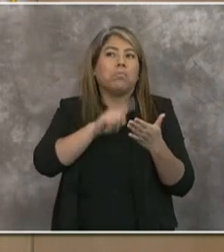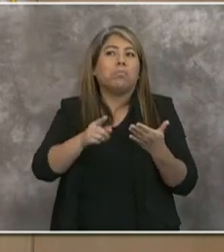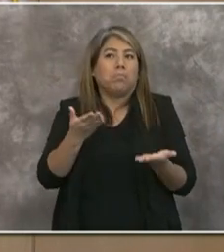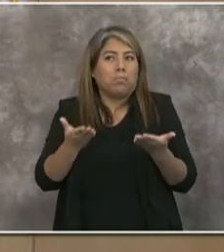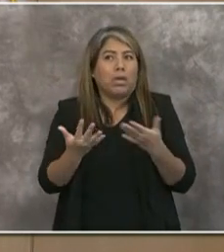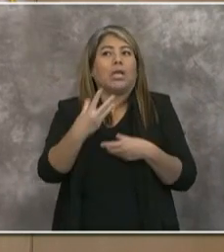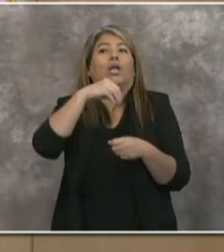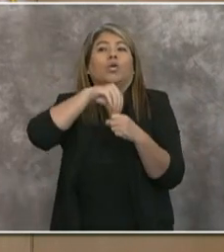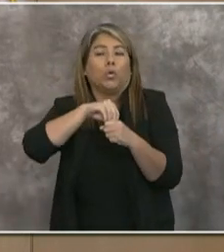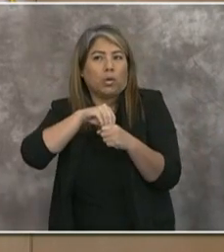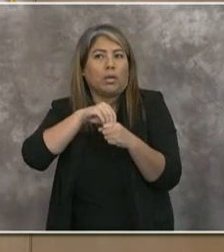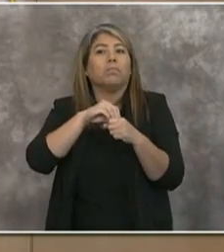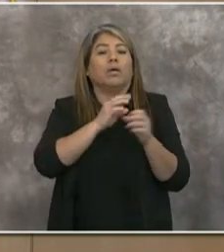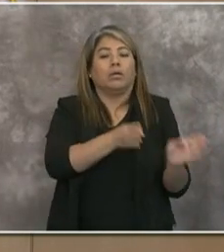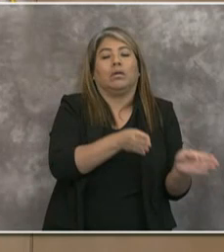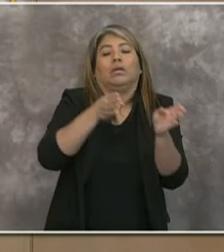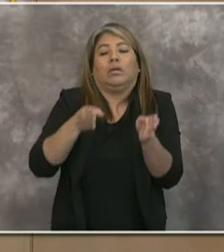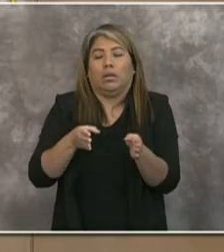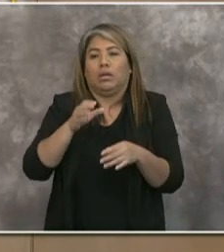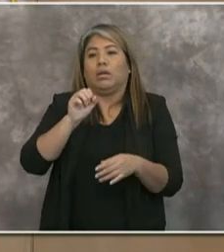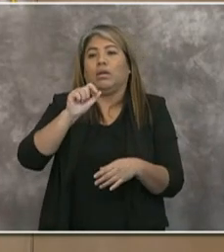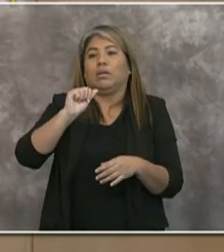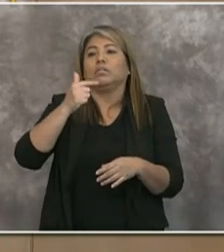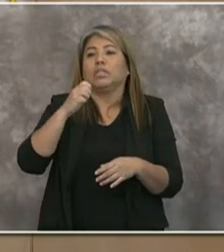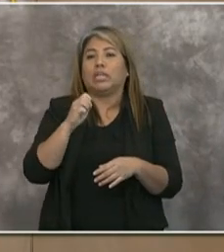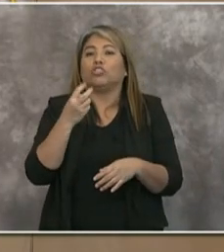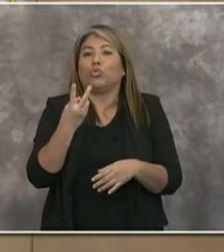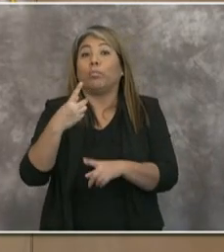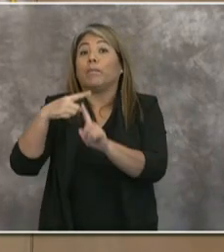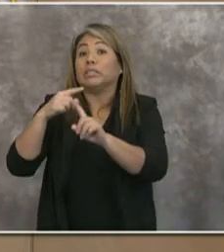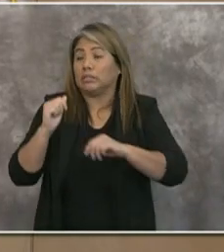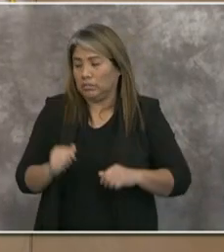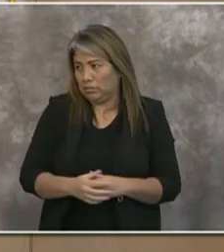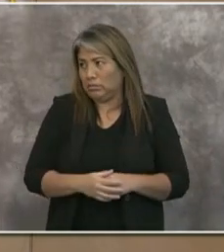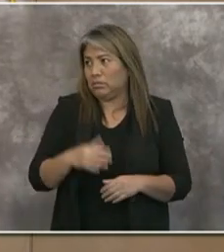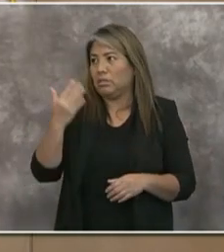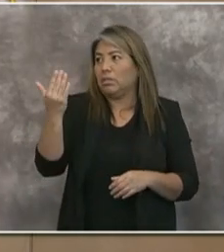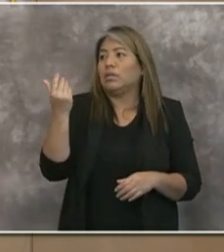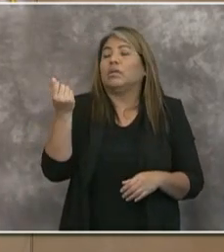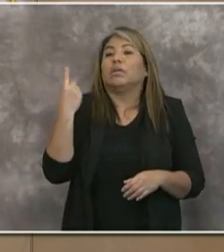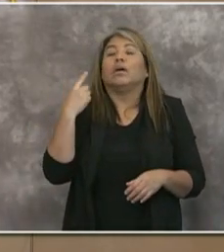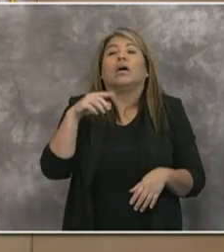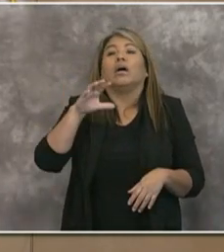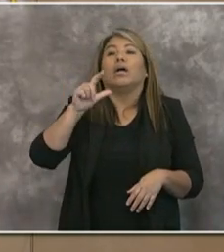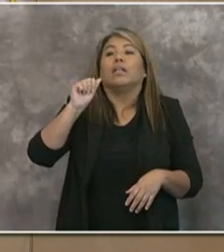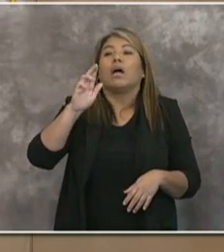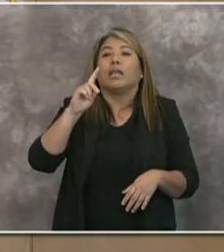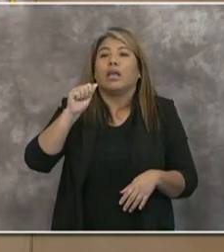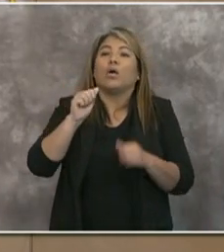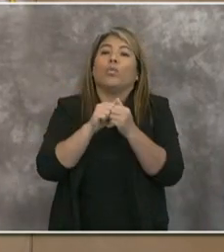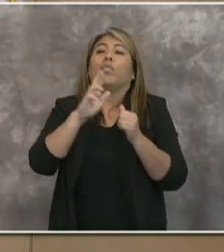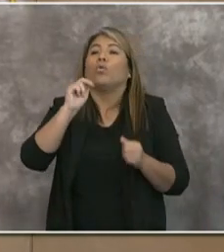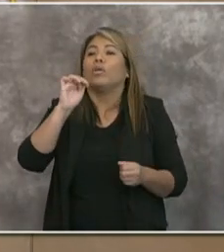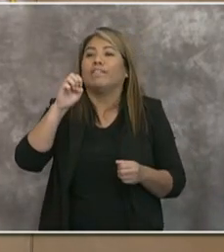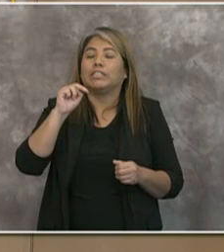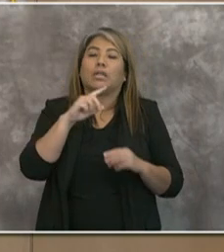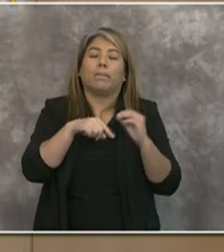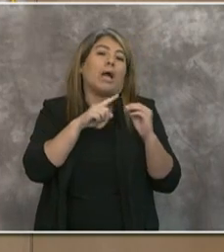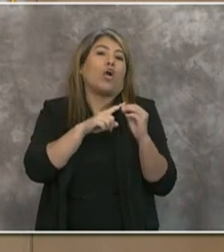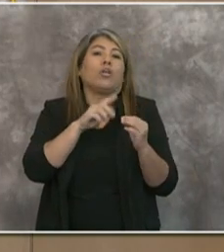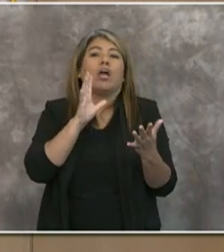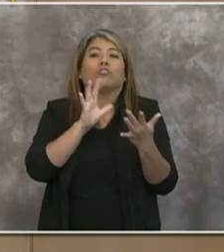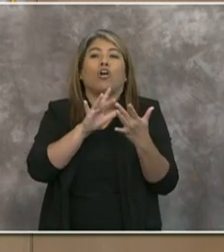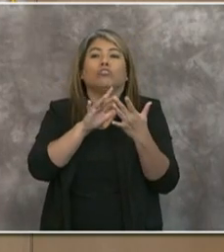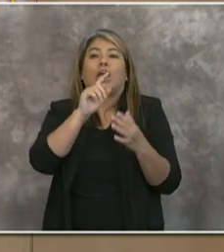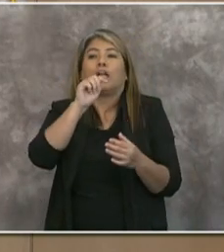next stage 2+. Okay, and I have a contact tracing question from Claudia with Univision. Can you provide an update